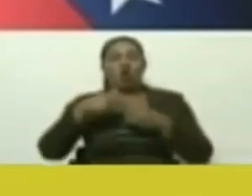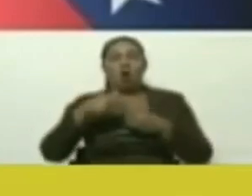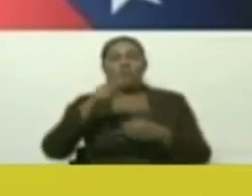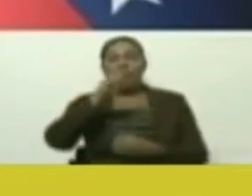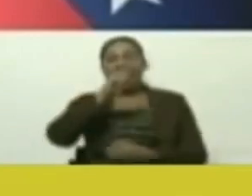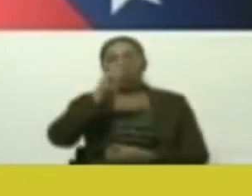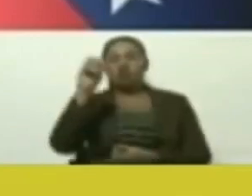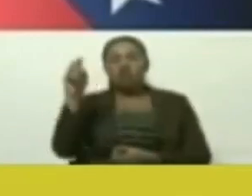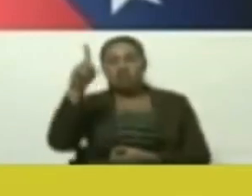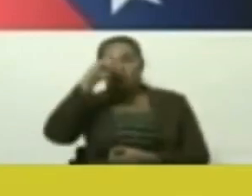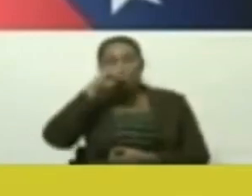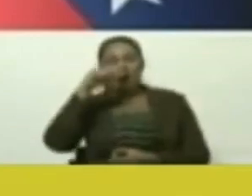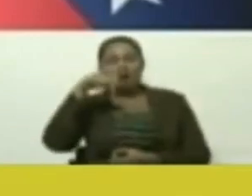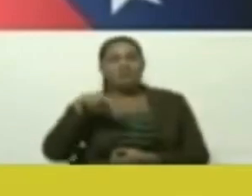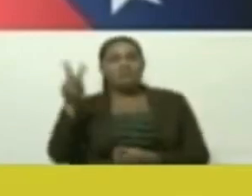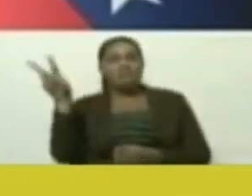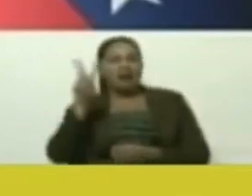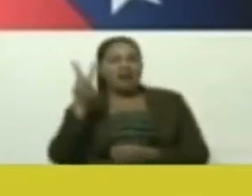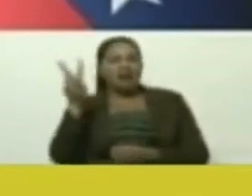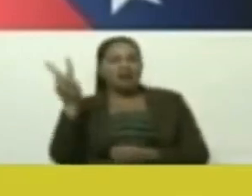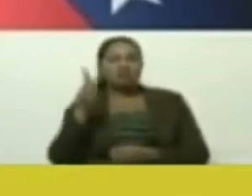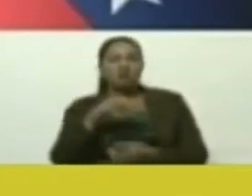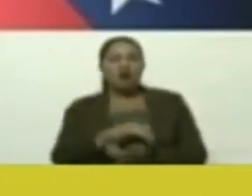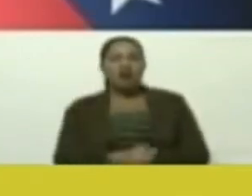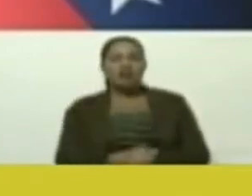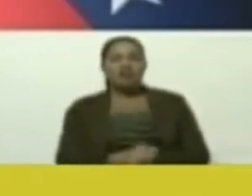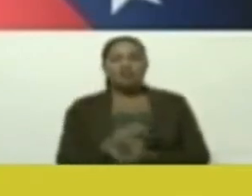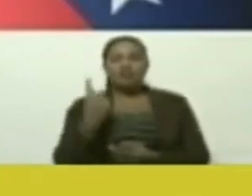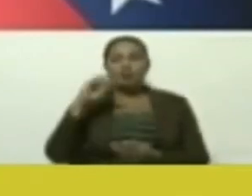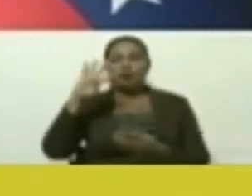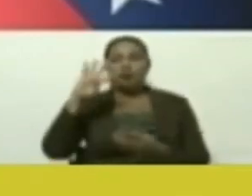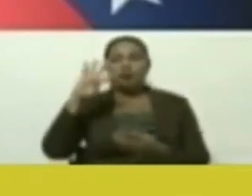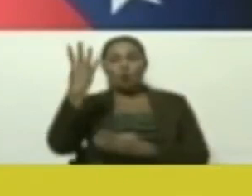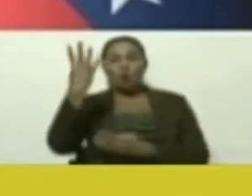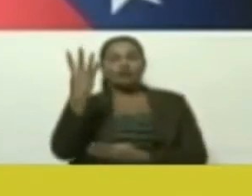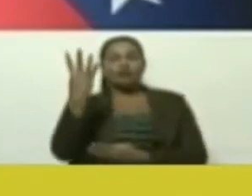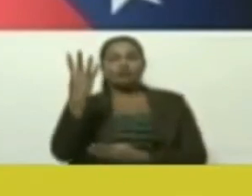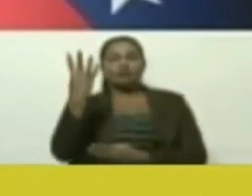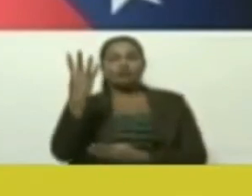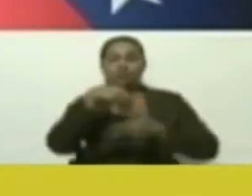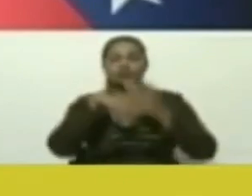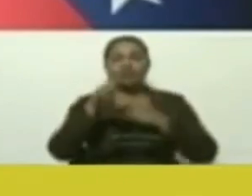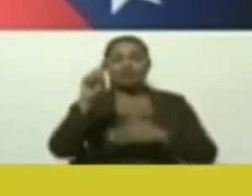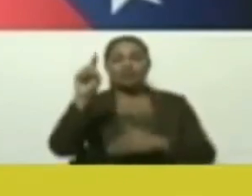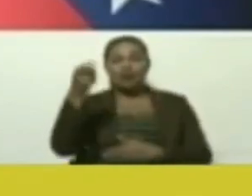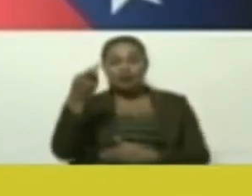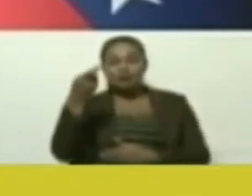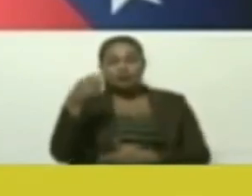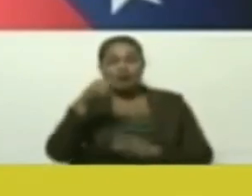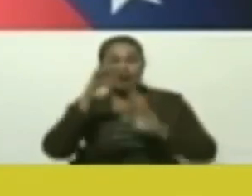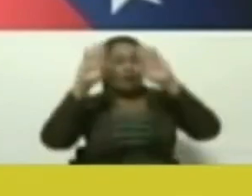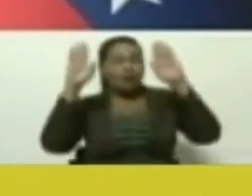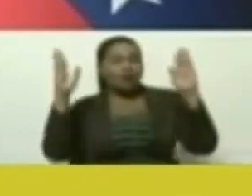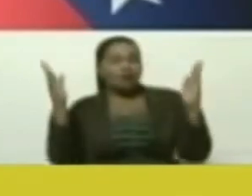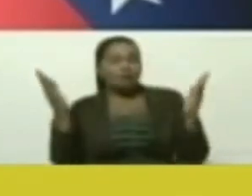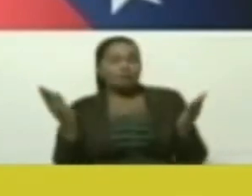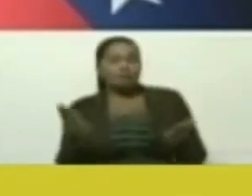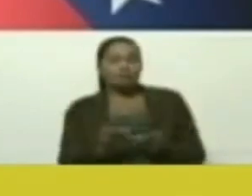We have oil for 200 years in Venezuela. We are the